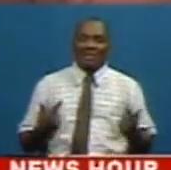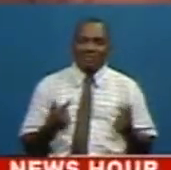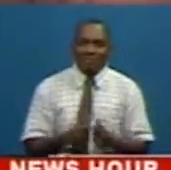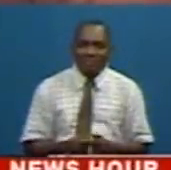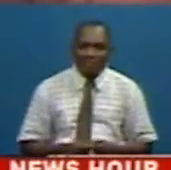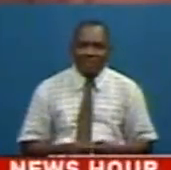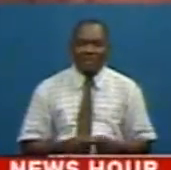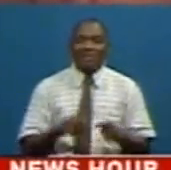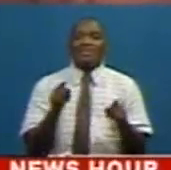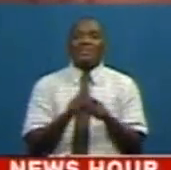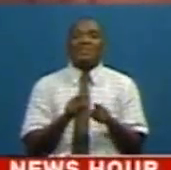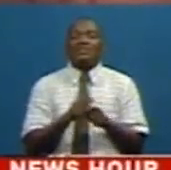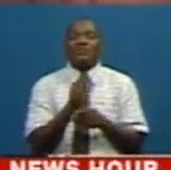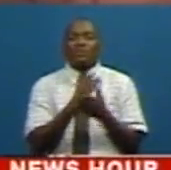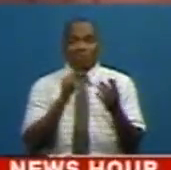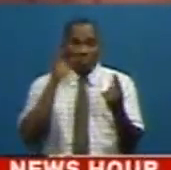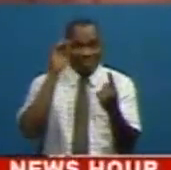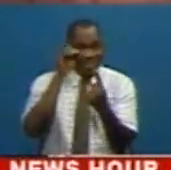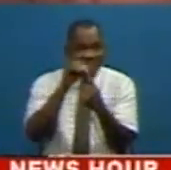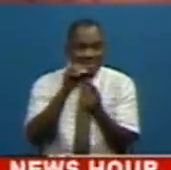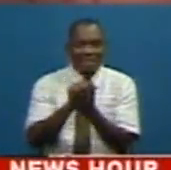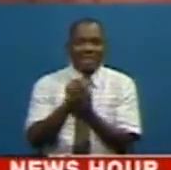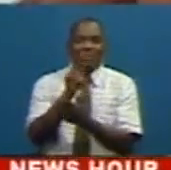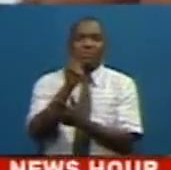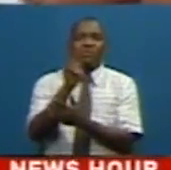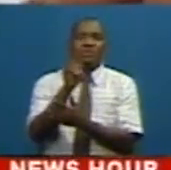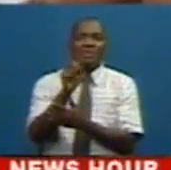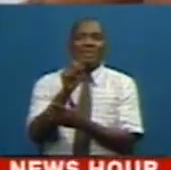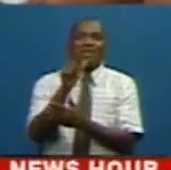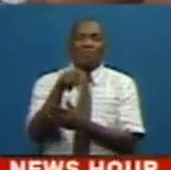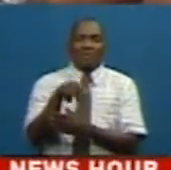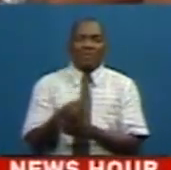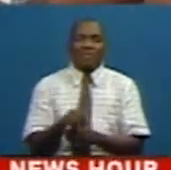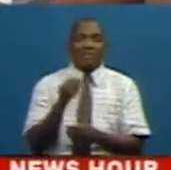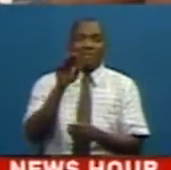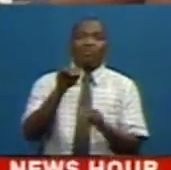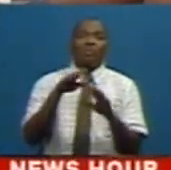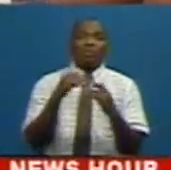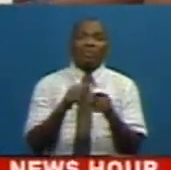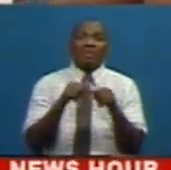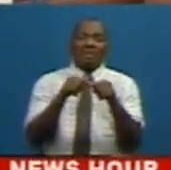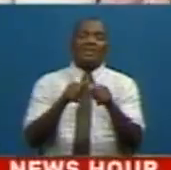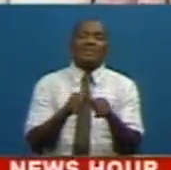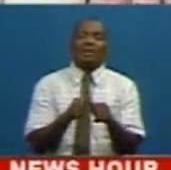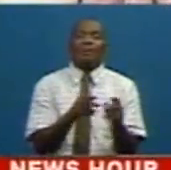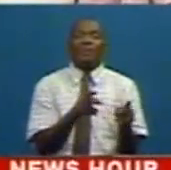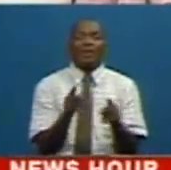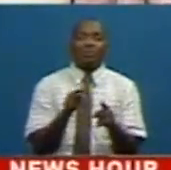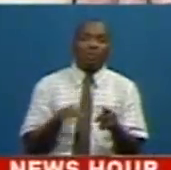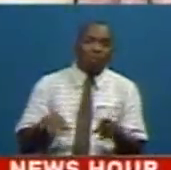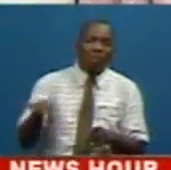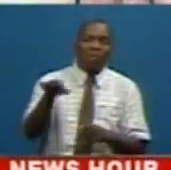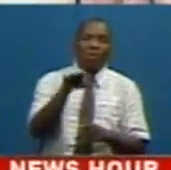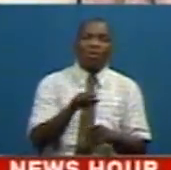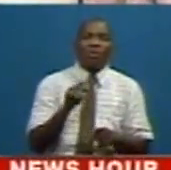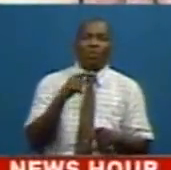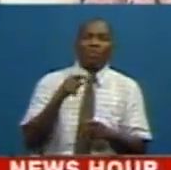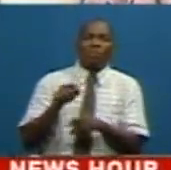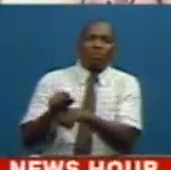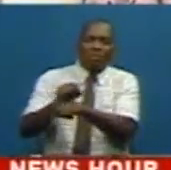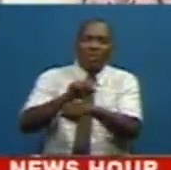livelihoods are some of the objectives of USLP. Unilever Sustainable Living Plan enjoins all Unilever